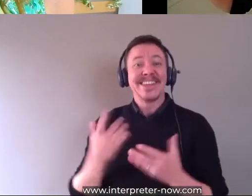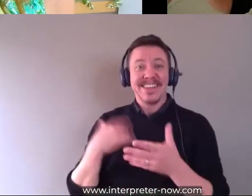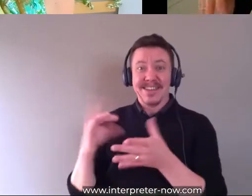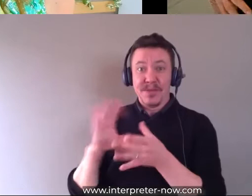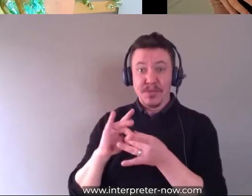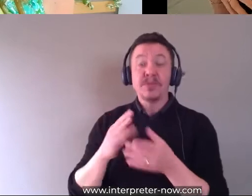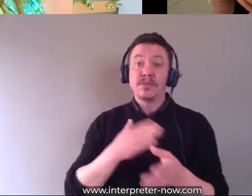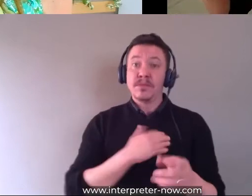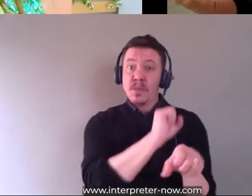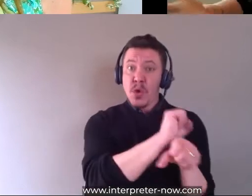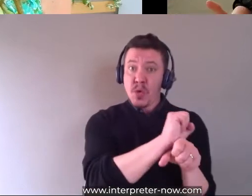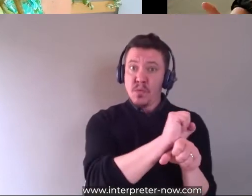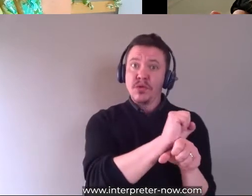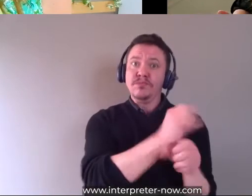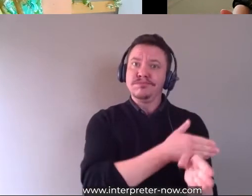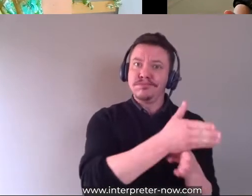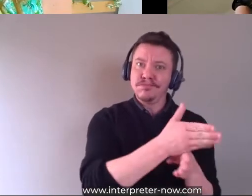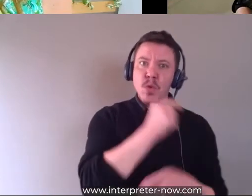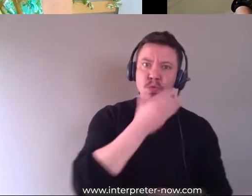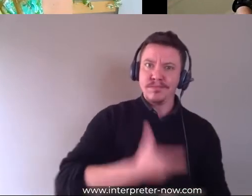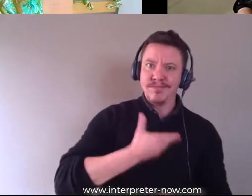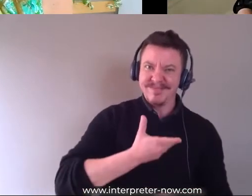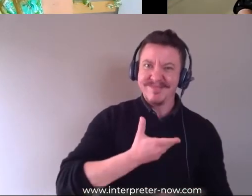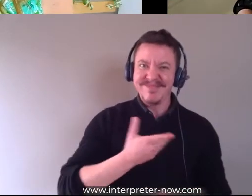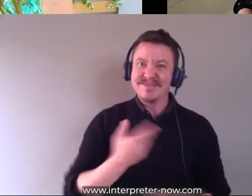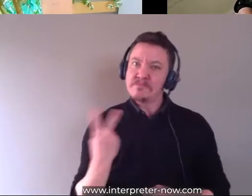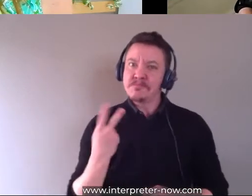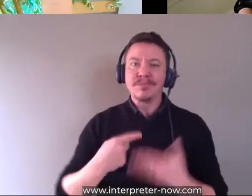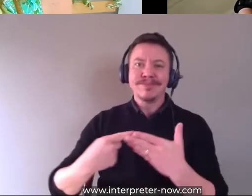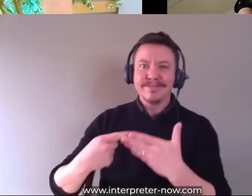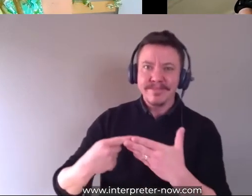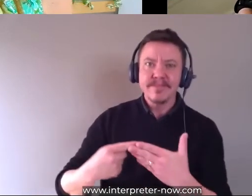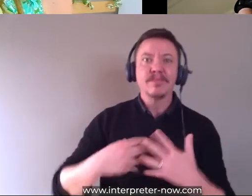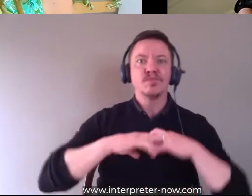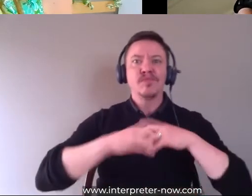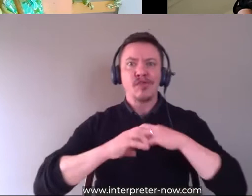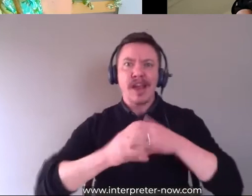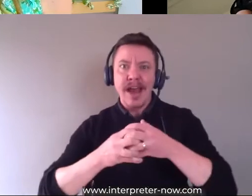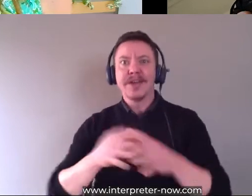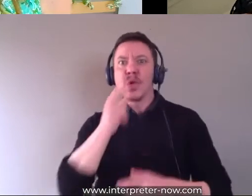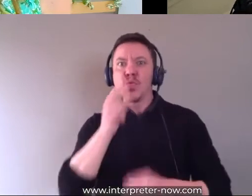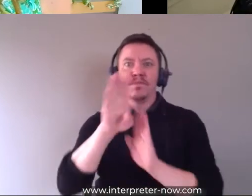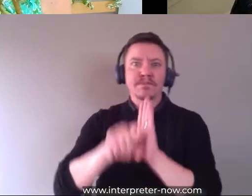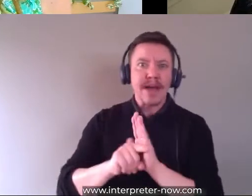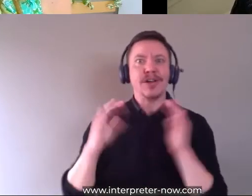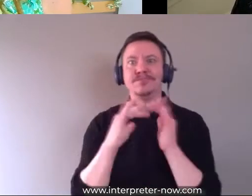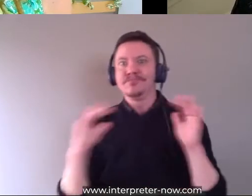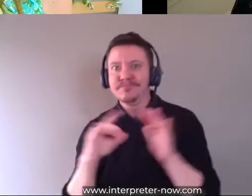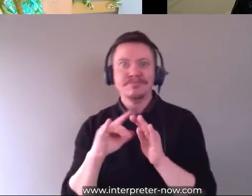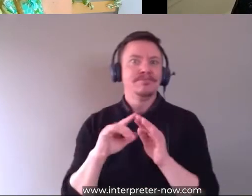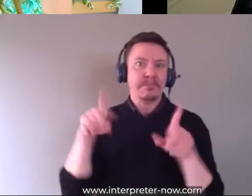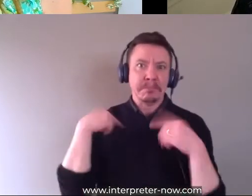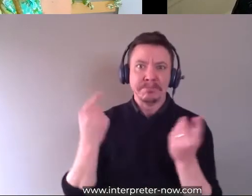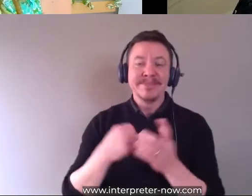work side of myself. And I know that, you know, as we talk about the intersectionality that is us and human and identity,